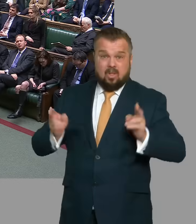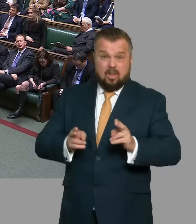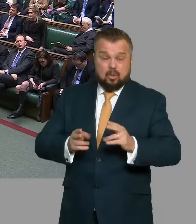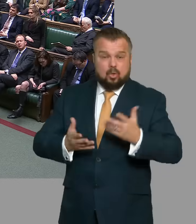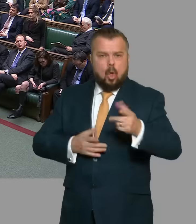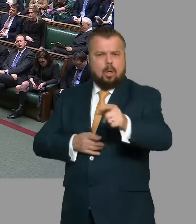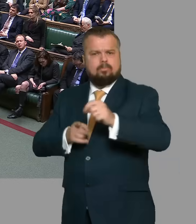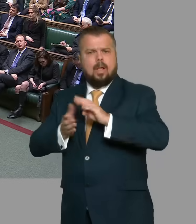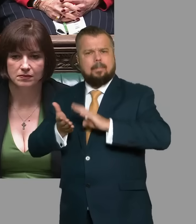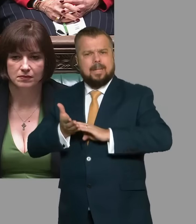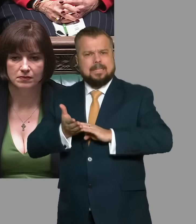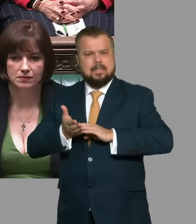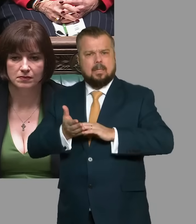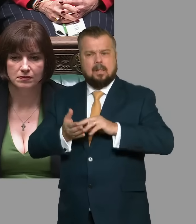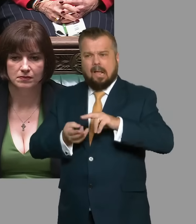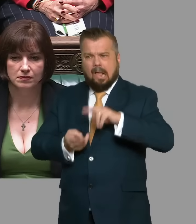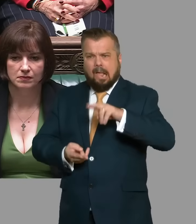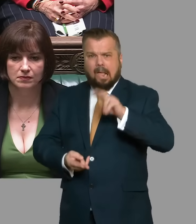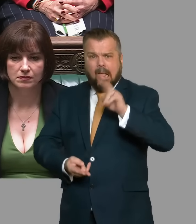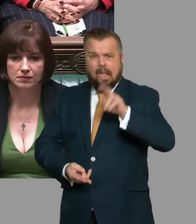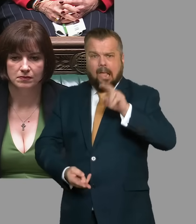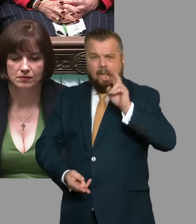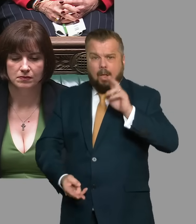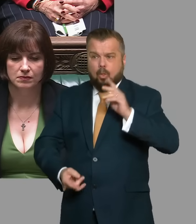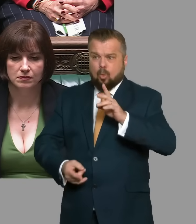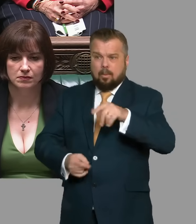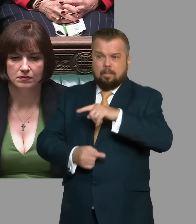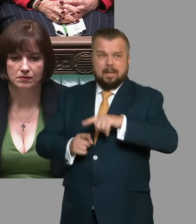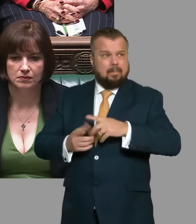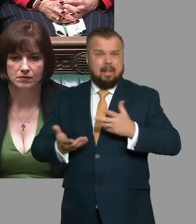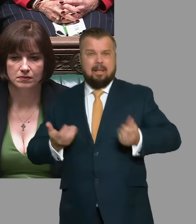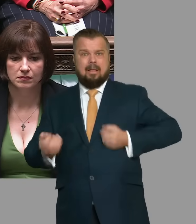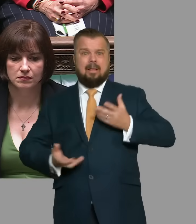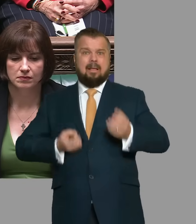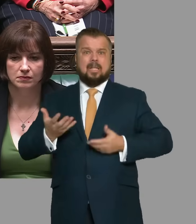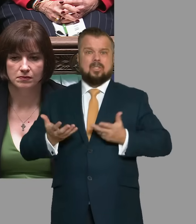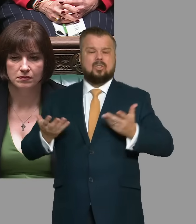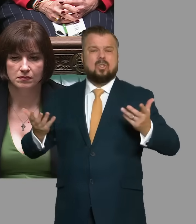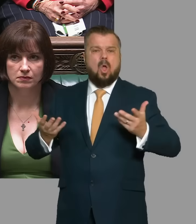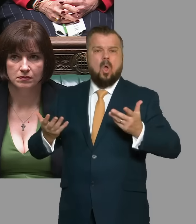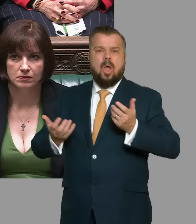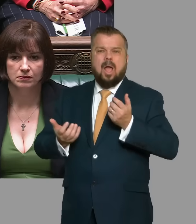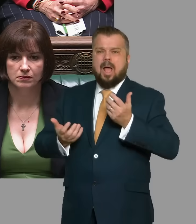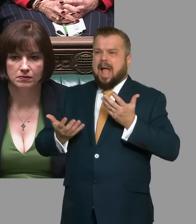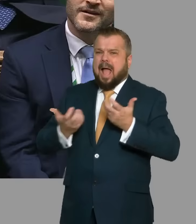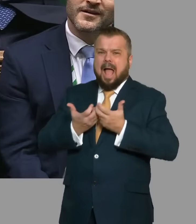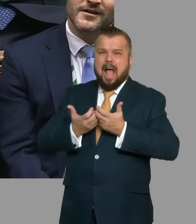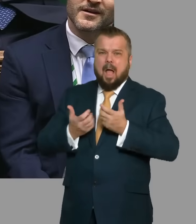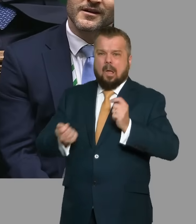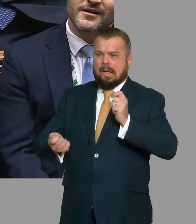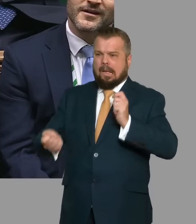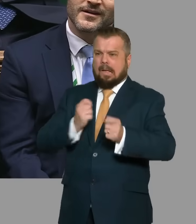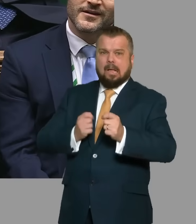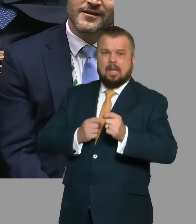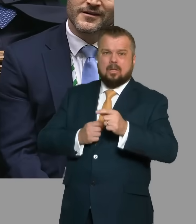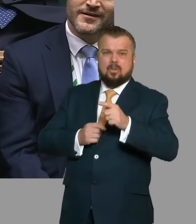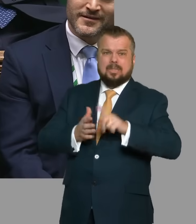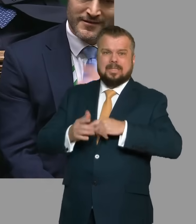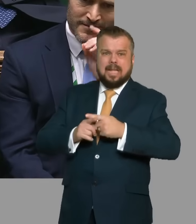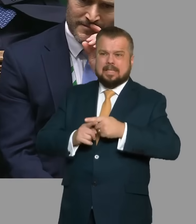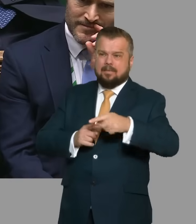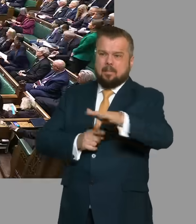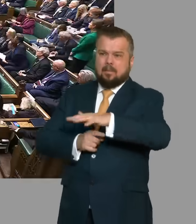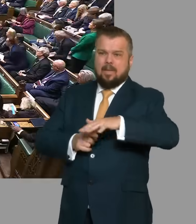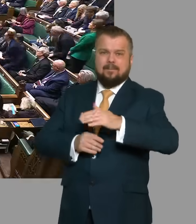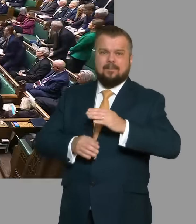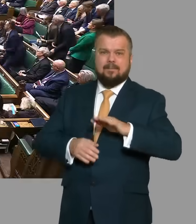working with the sector to put in the necessary support, but I would remind her that 7,000 pubs closed on their watch, and she didn't say a word about it.